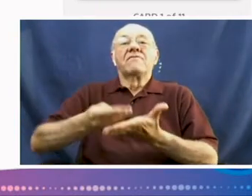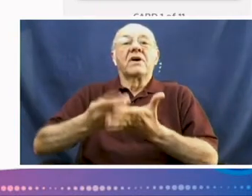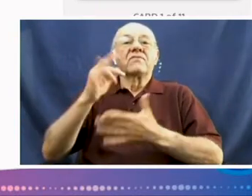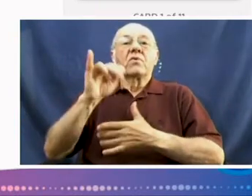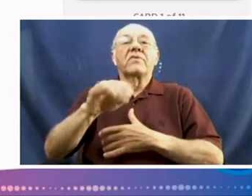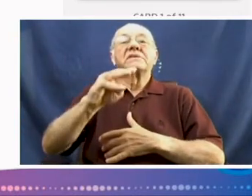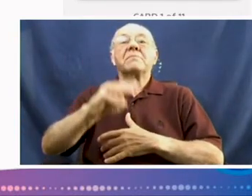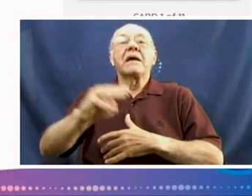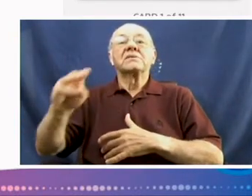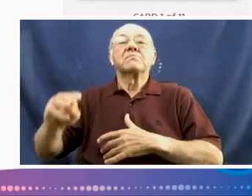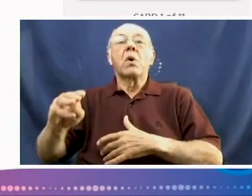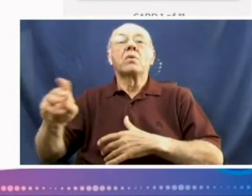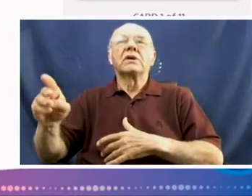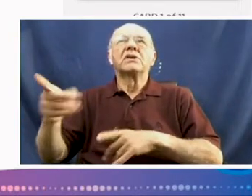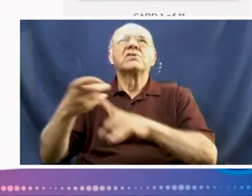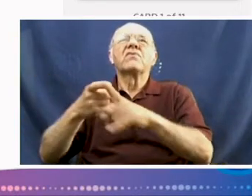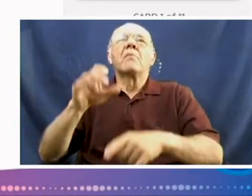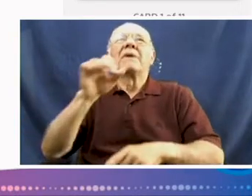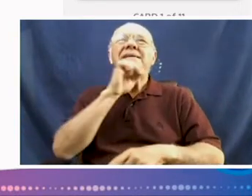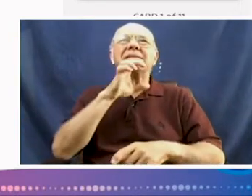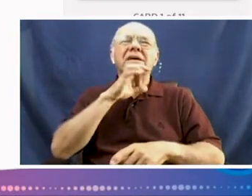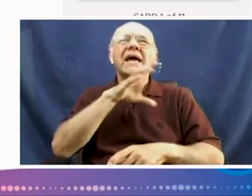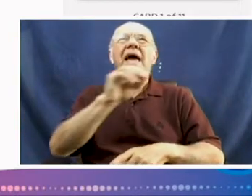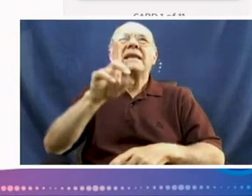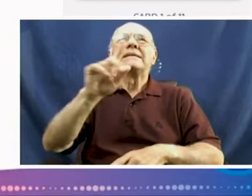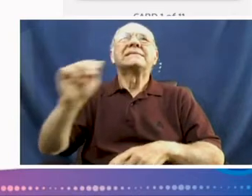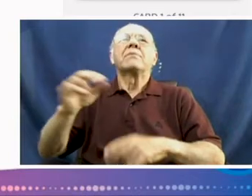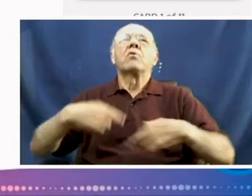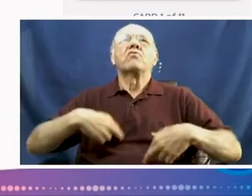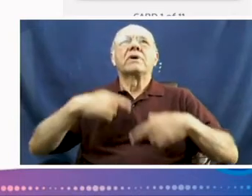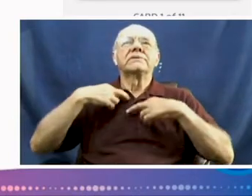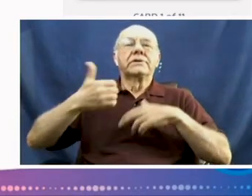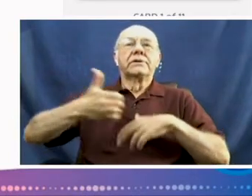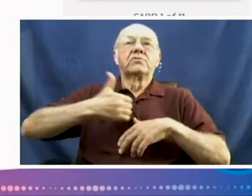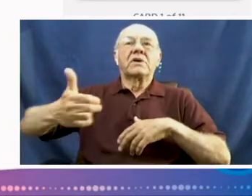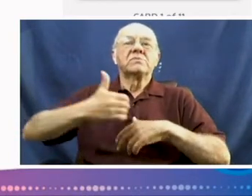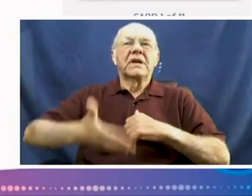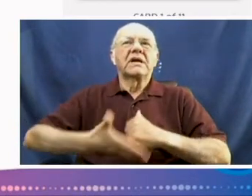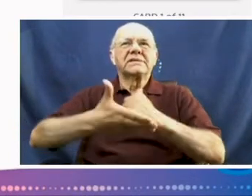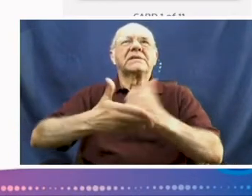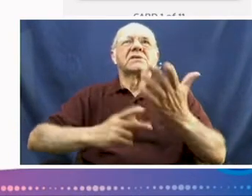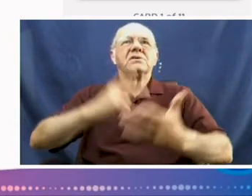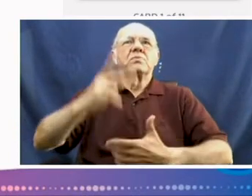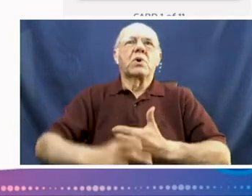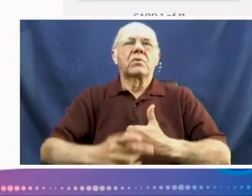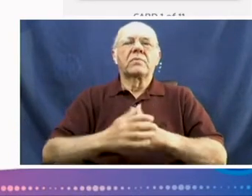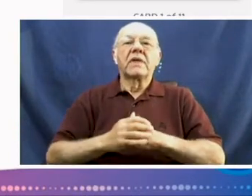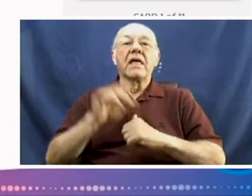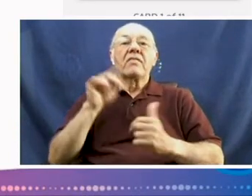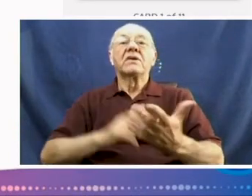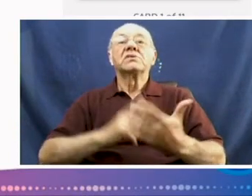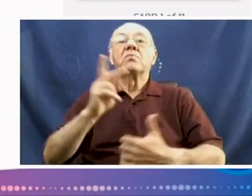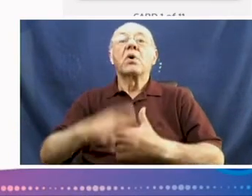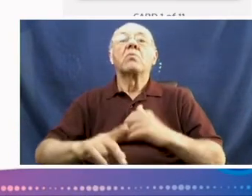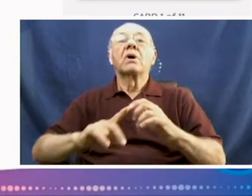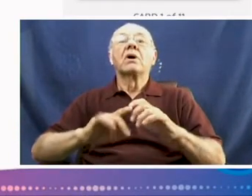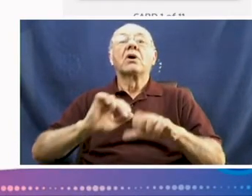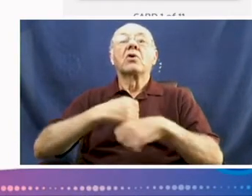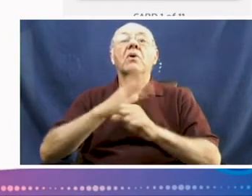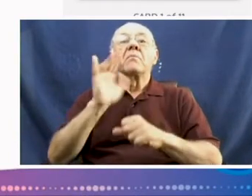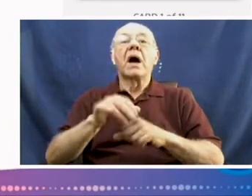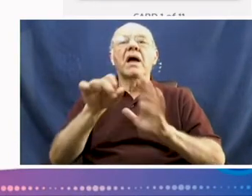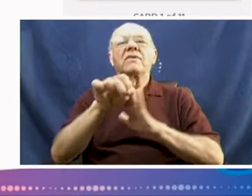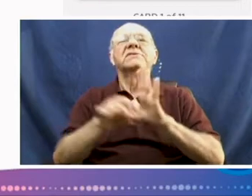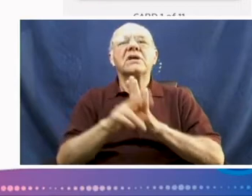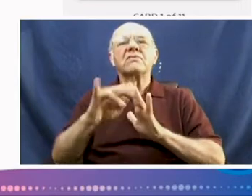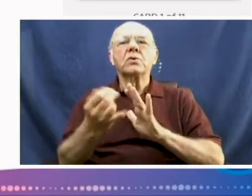Senior Citizen and Disabled Resident Transportation Assistance Program. This program was created by the state to assist